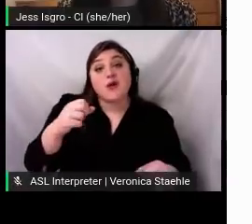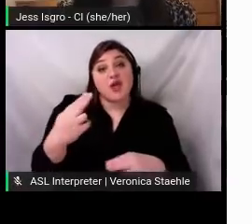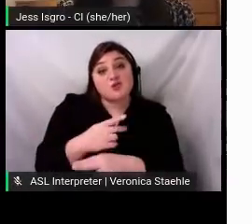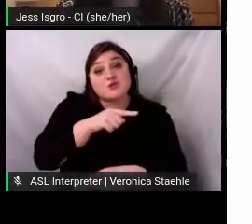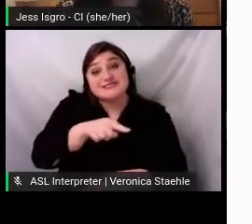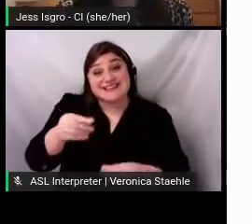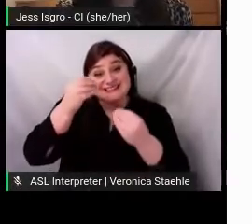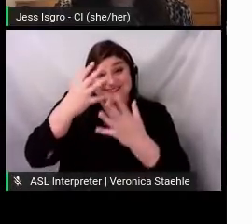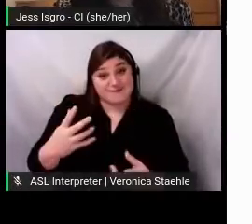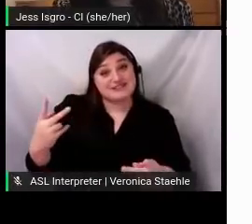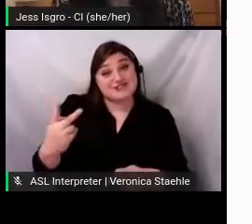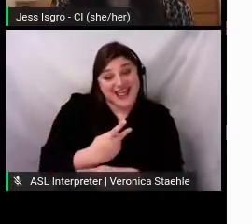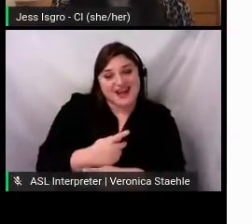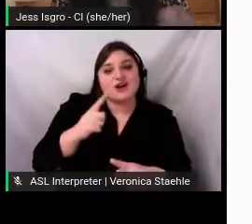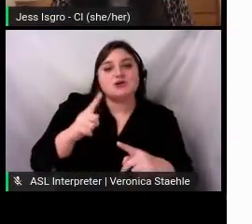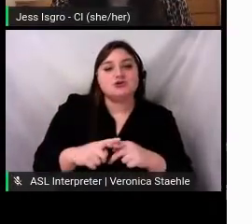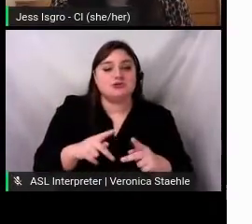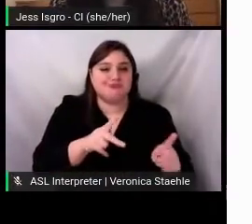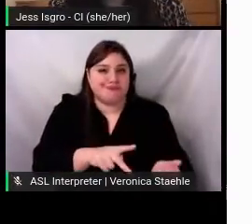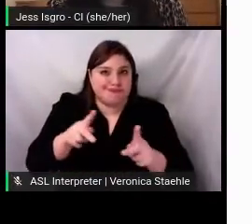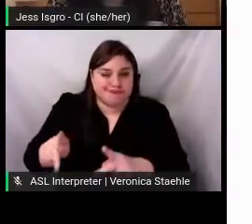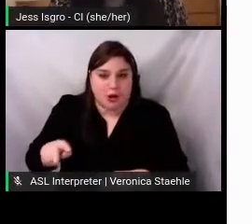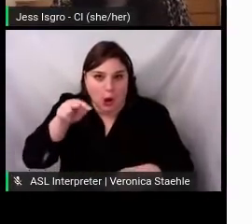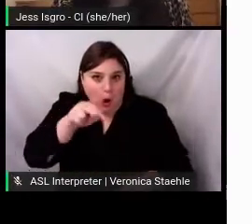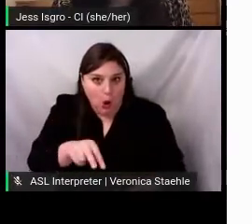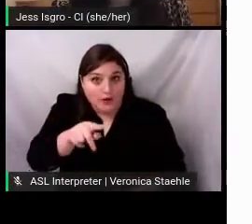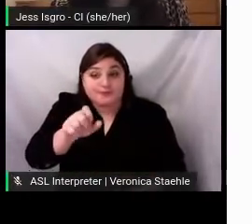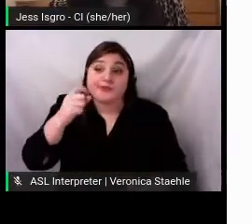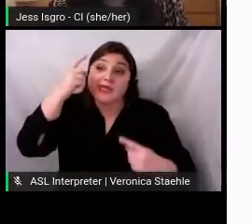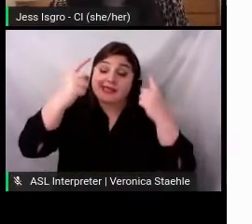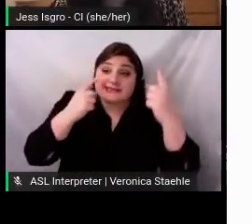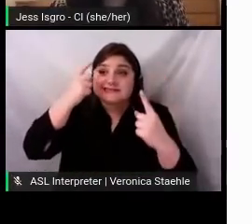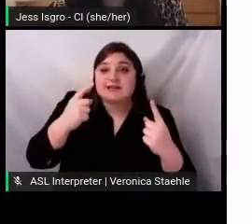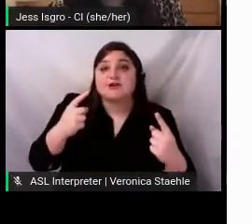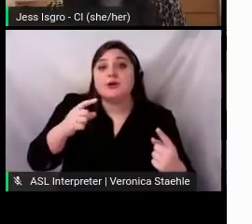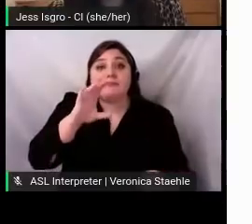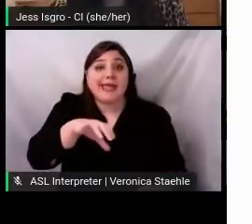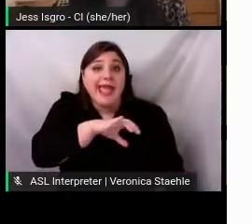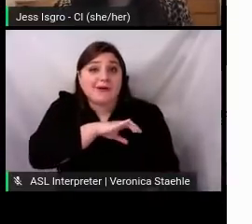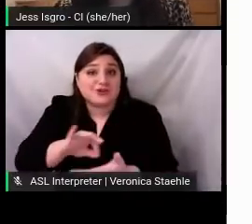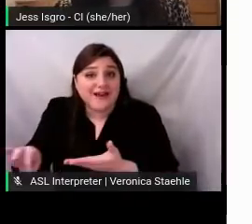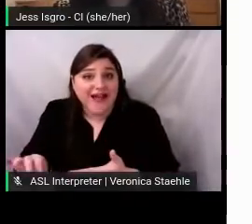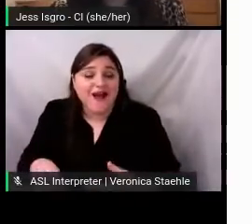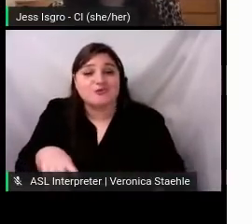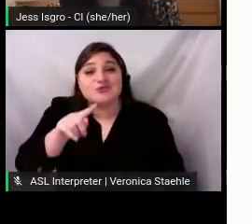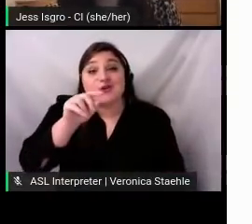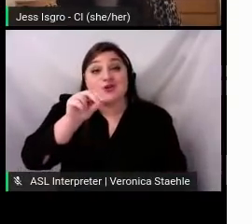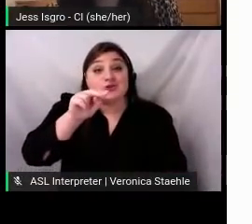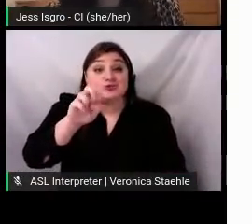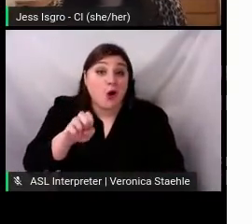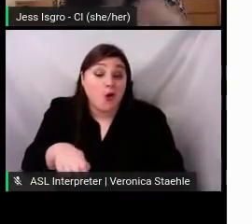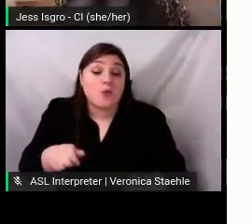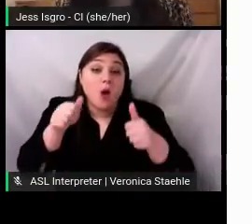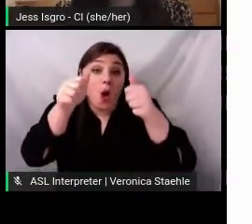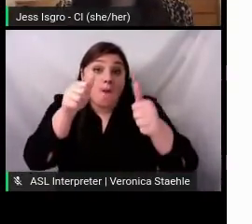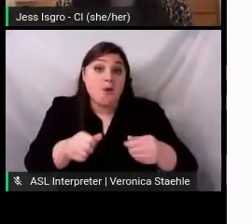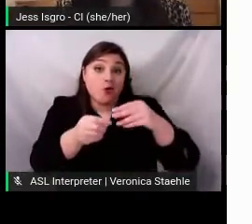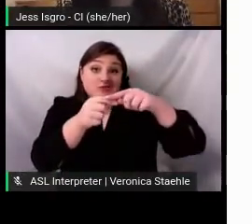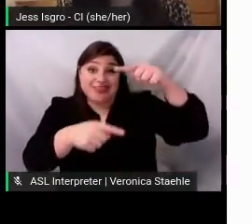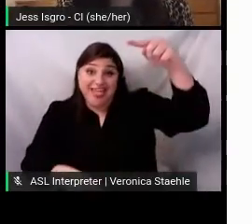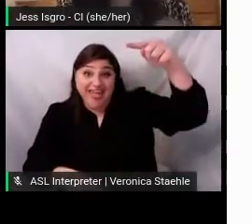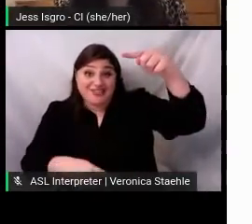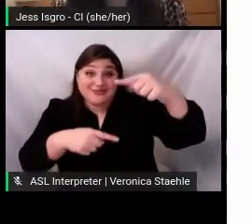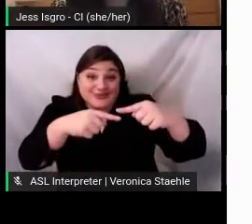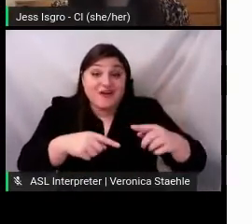context of post composition. You can consider elements such as character count, tone, post copy length, asset type, video